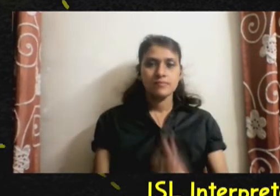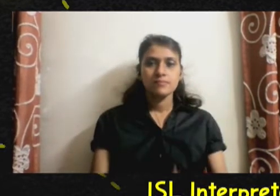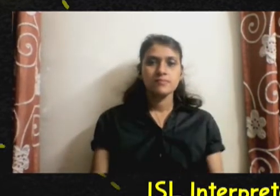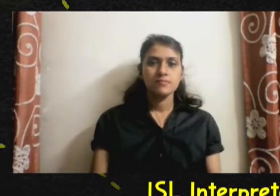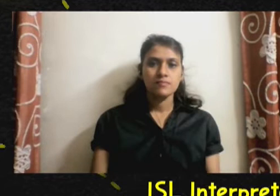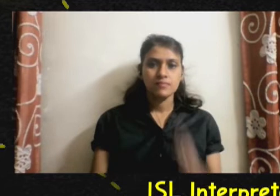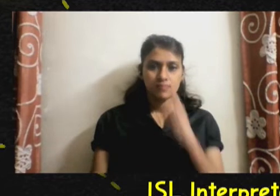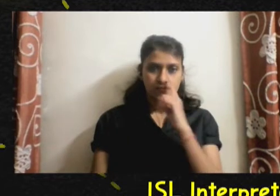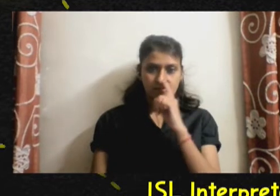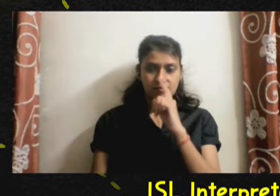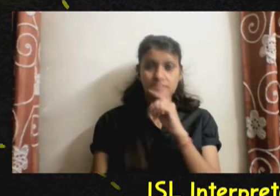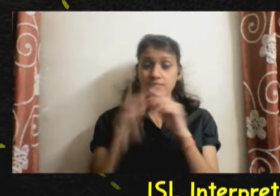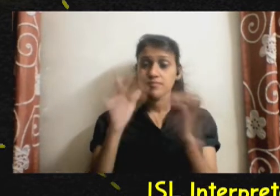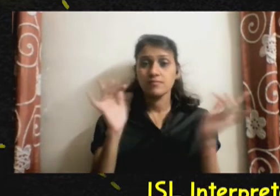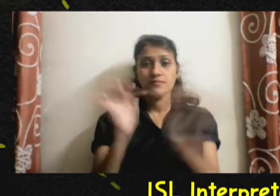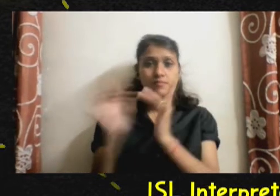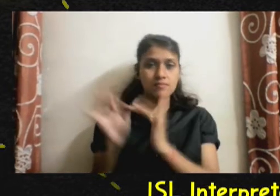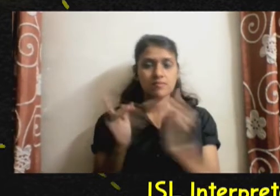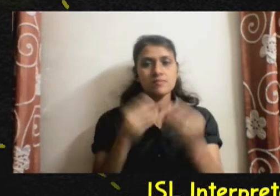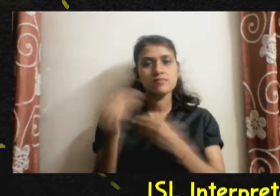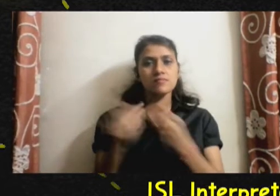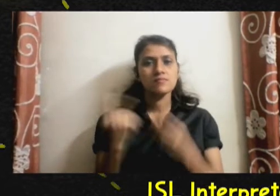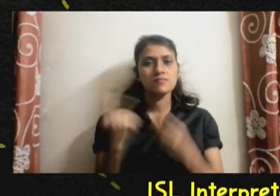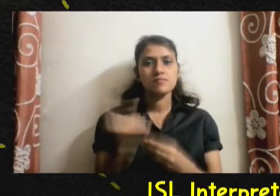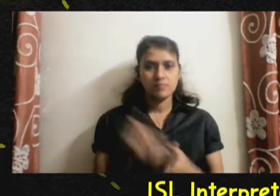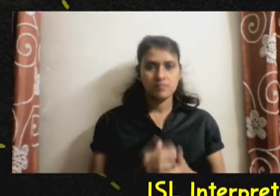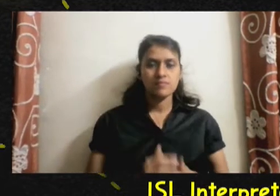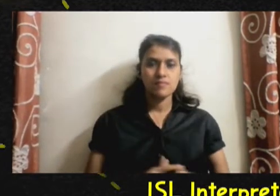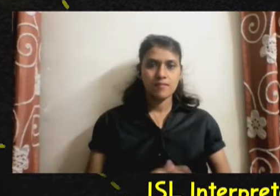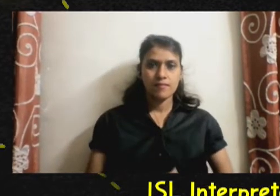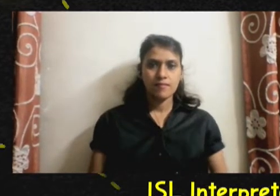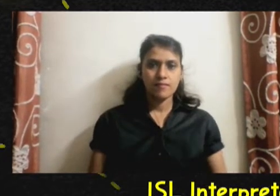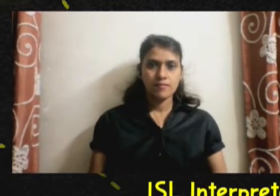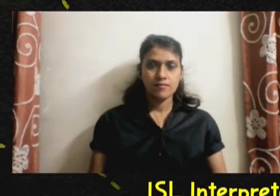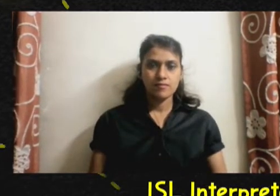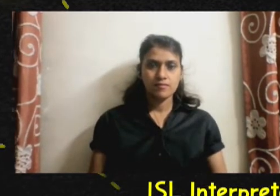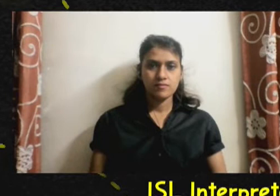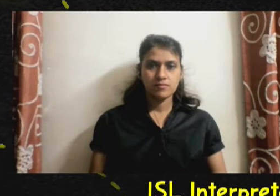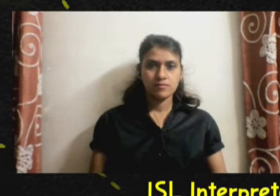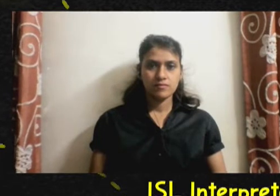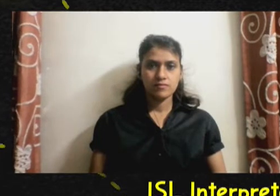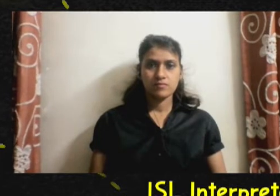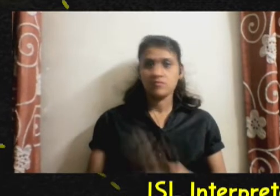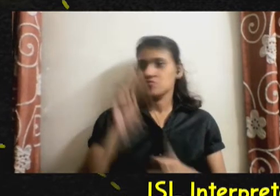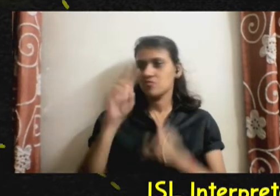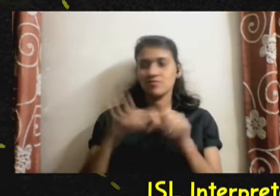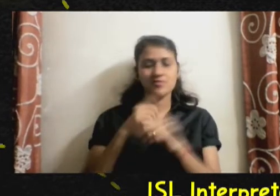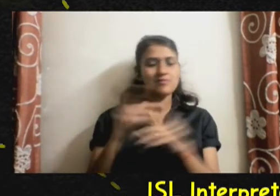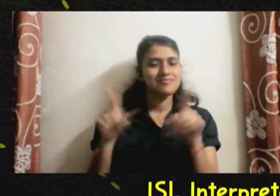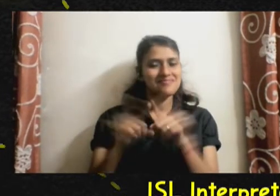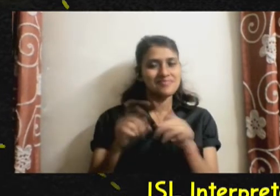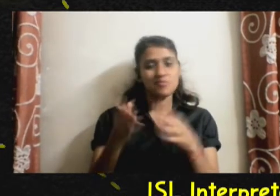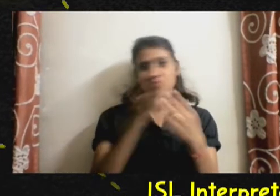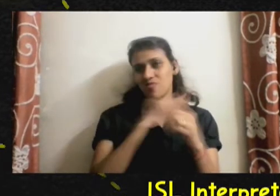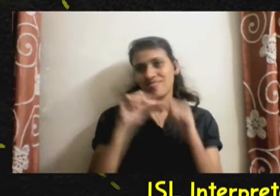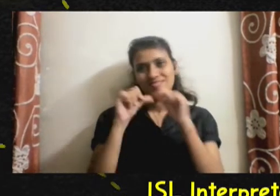these kind of linkages. Now, again, I would not have known the answer to this 20 years ago, but with the kind